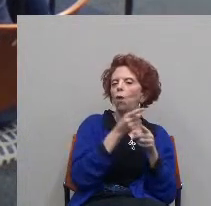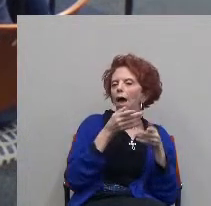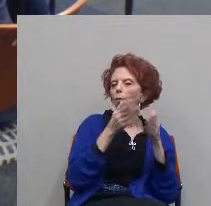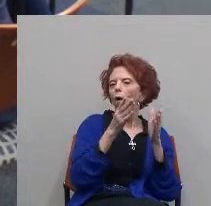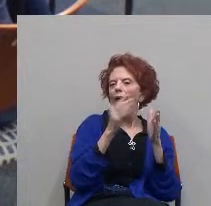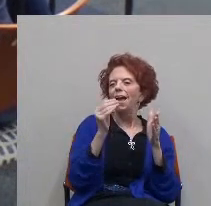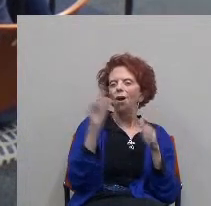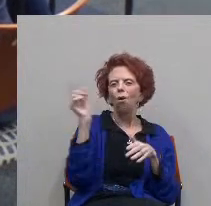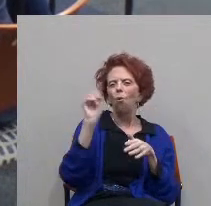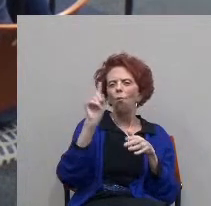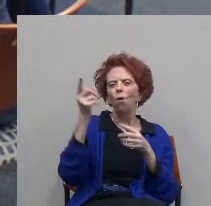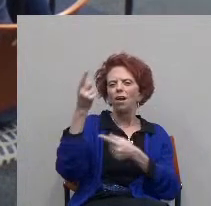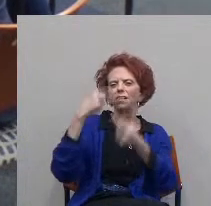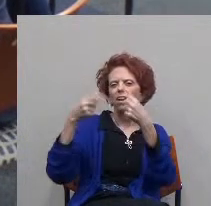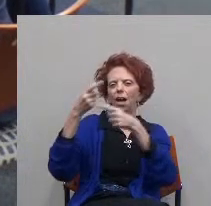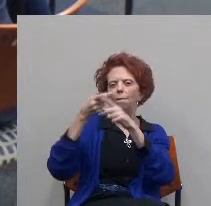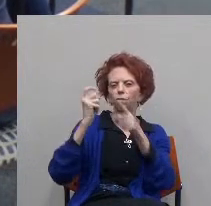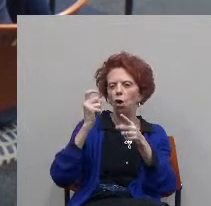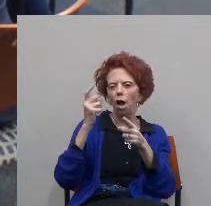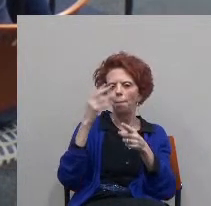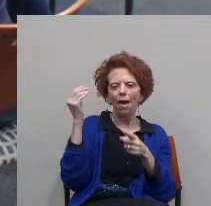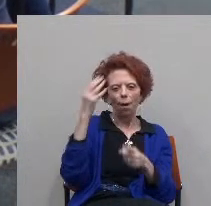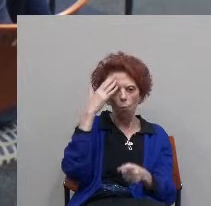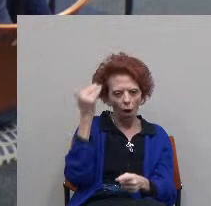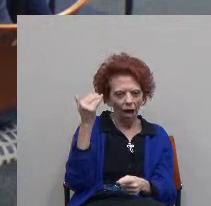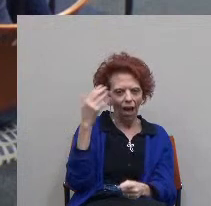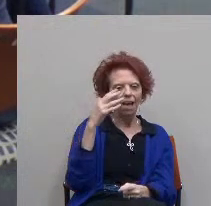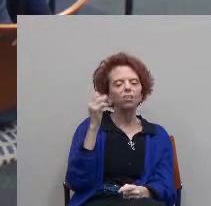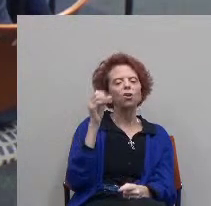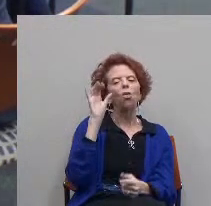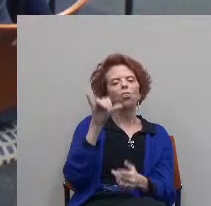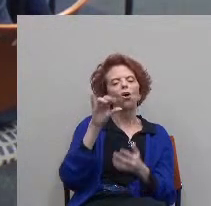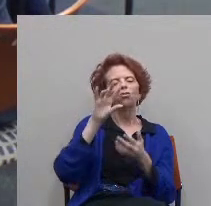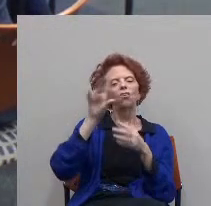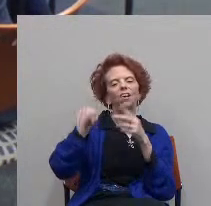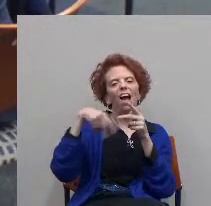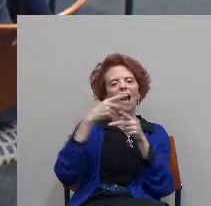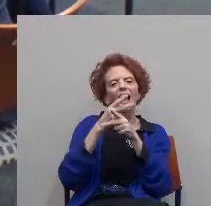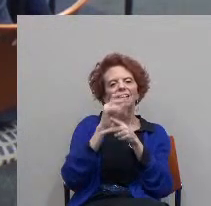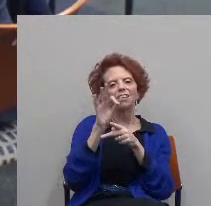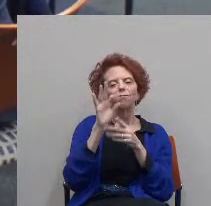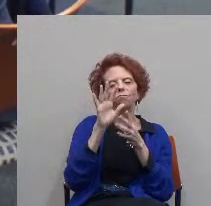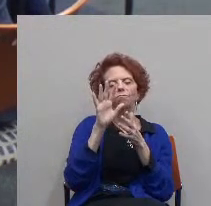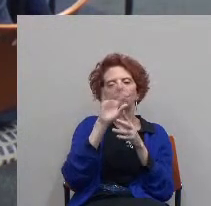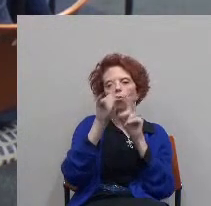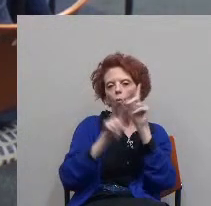look like, and where did it come from, and why? So those were the type of questions that